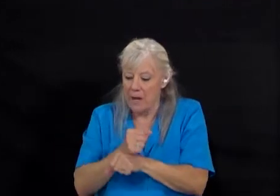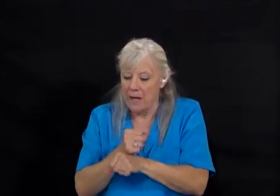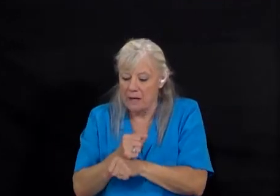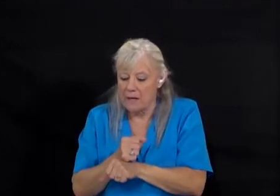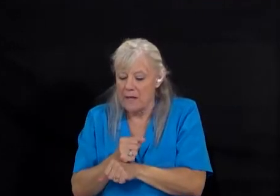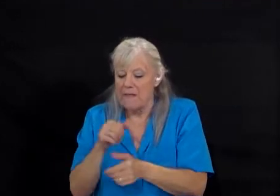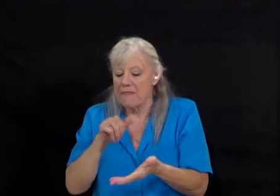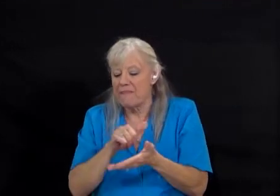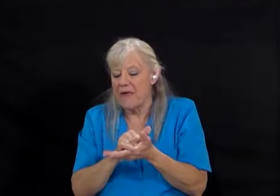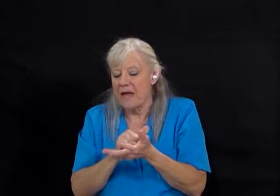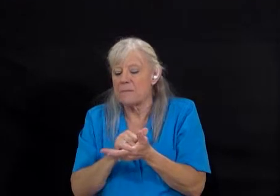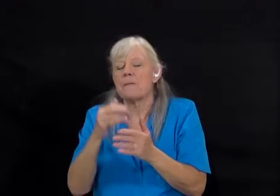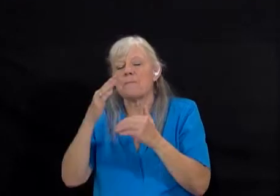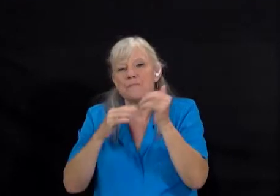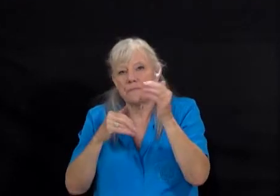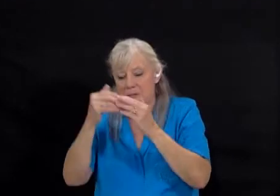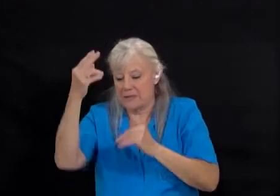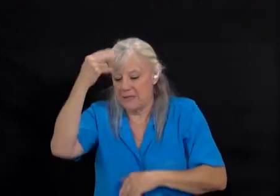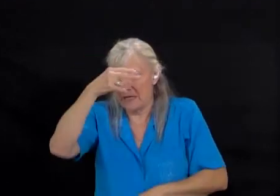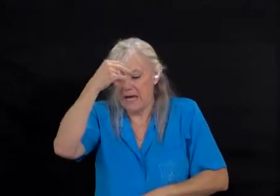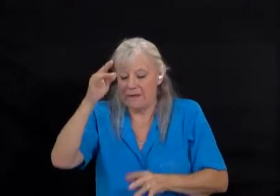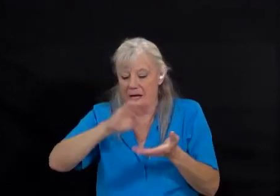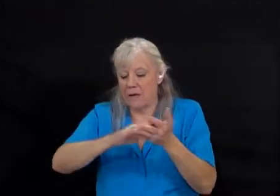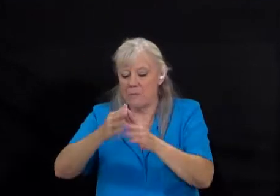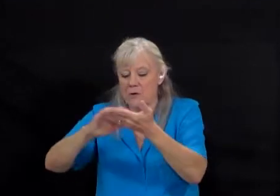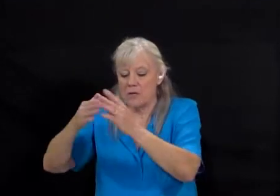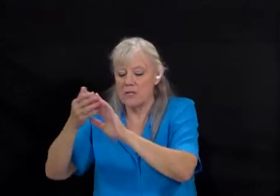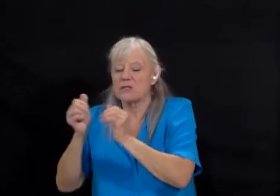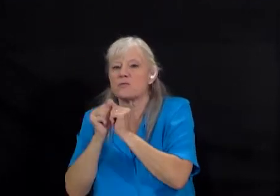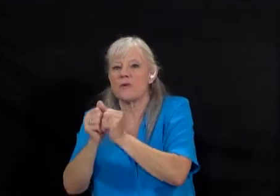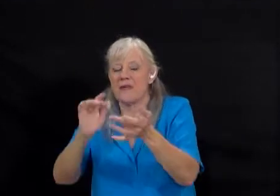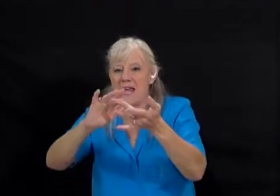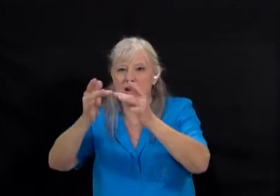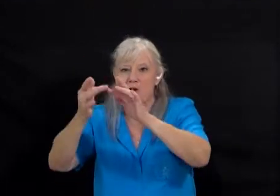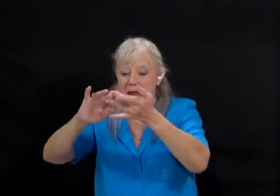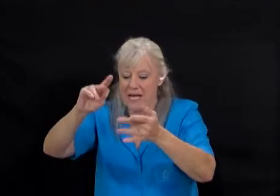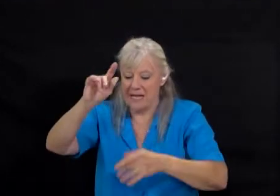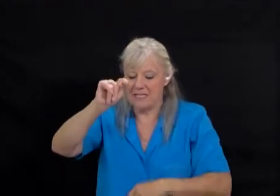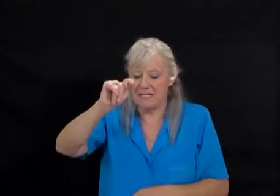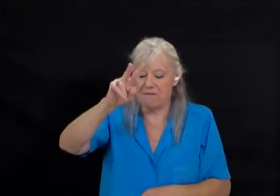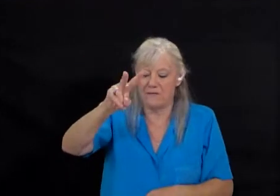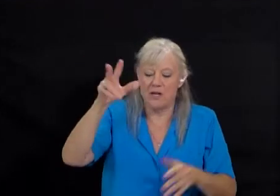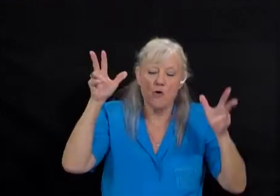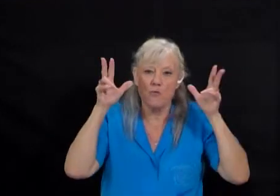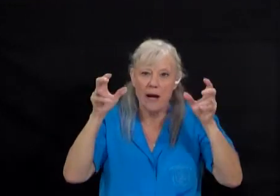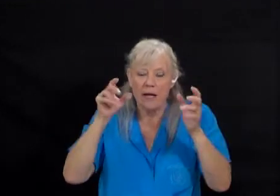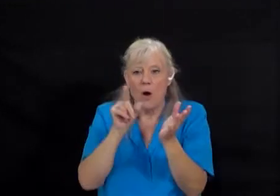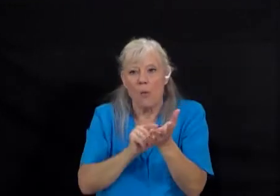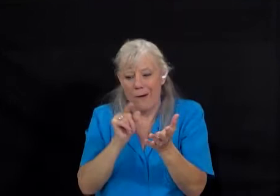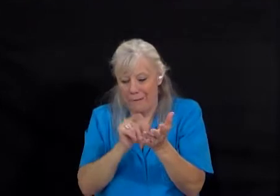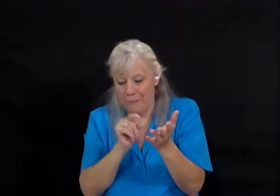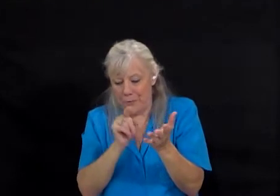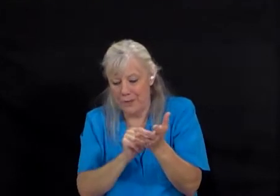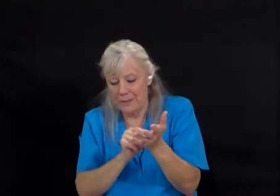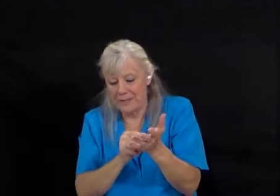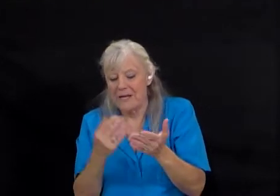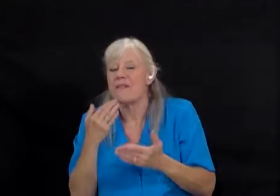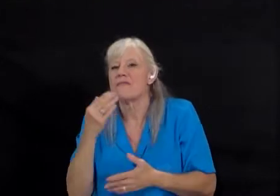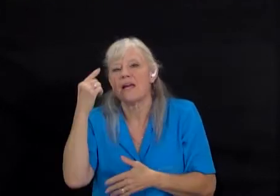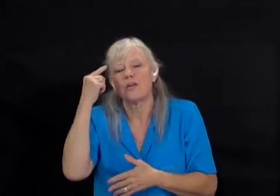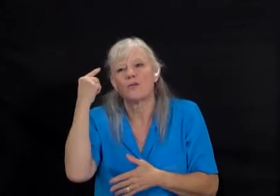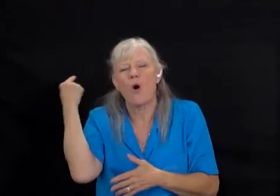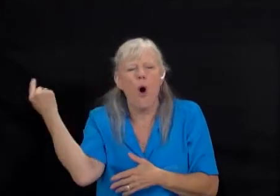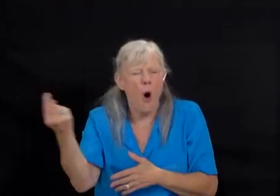Campaign engages and builds Catholic communities using the internet, television, radio, and print media. Thank you,